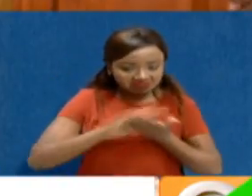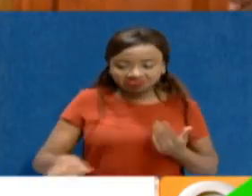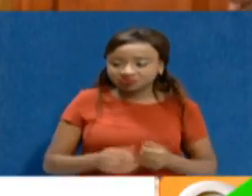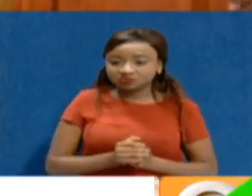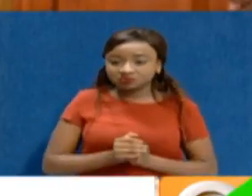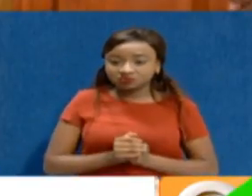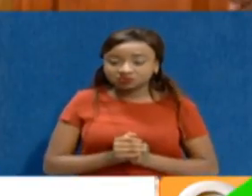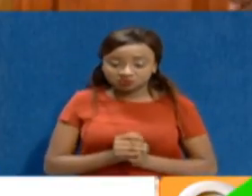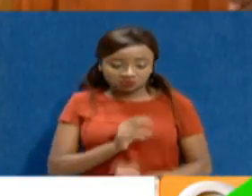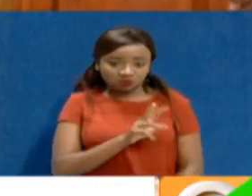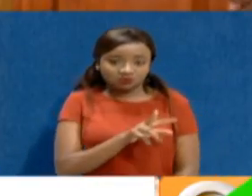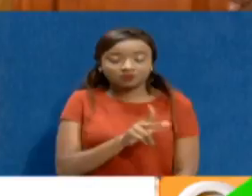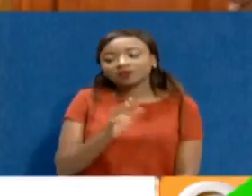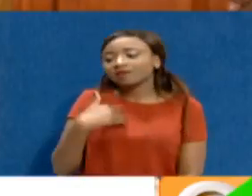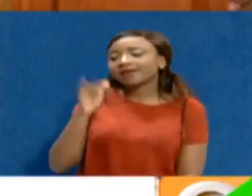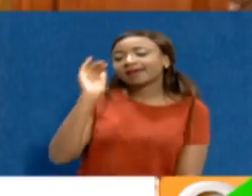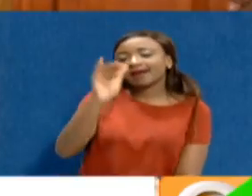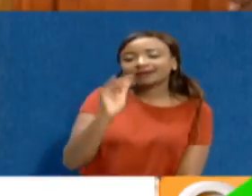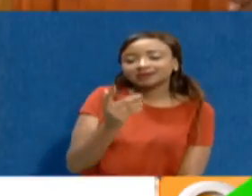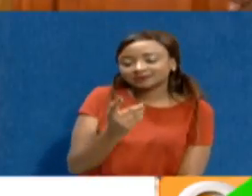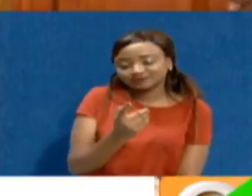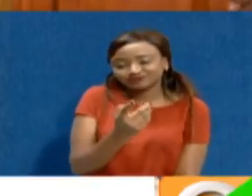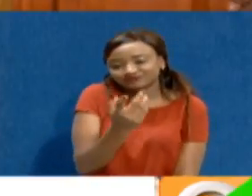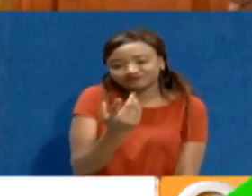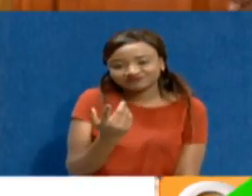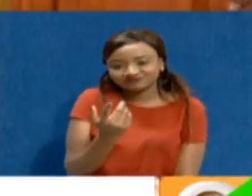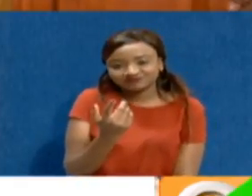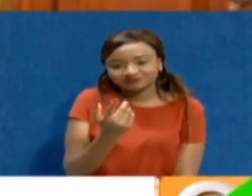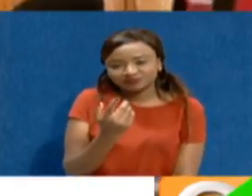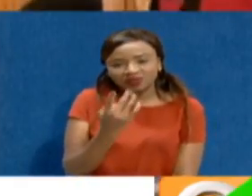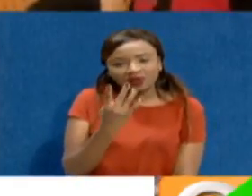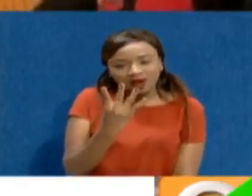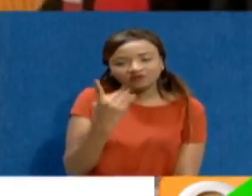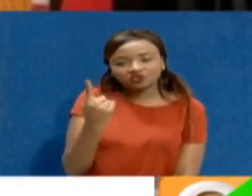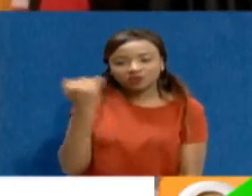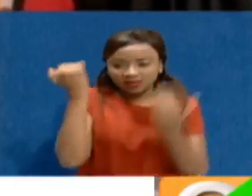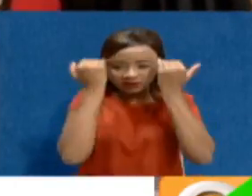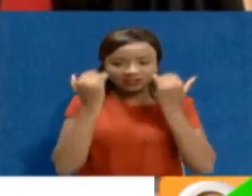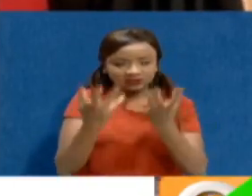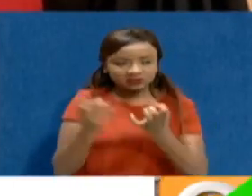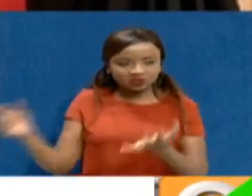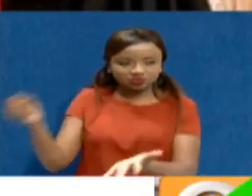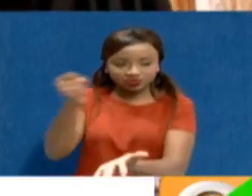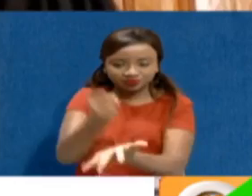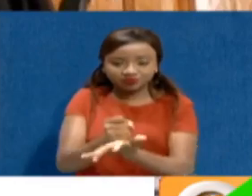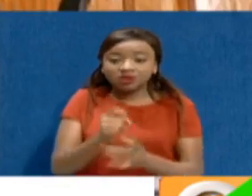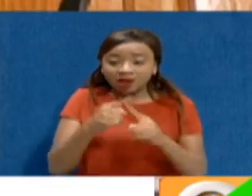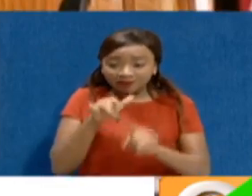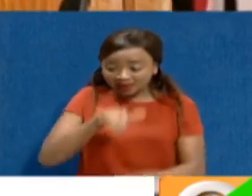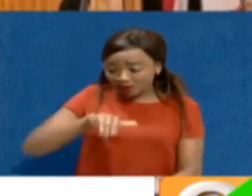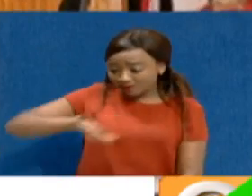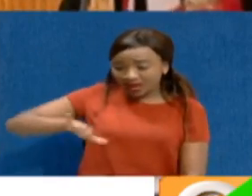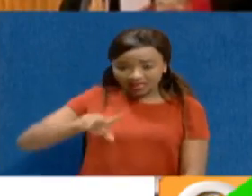therein, I put in the question of the failure to appoint the 41 judges. With only months before Chief Justice David